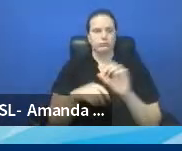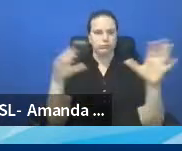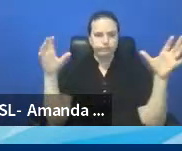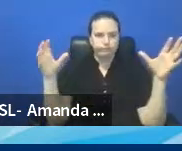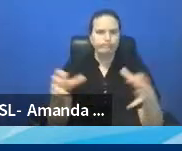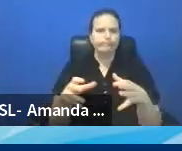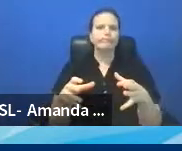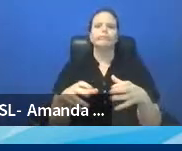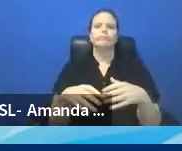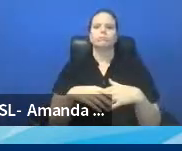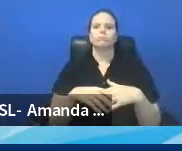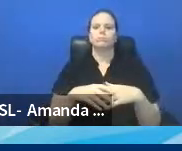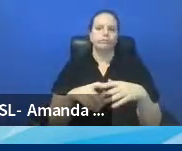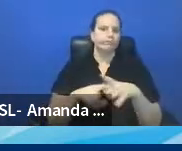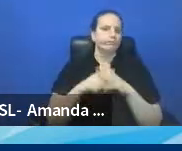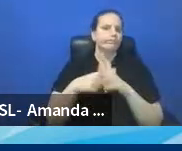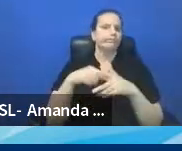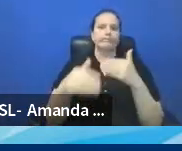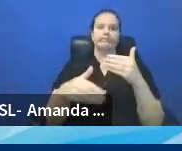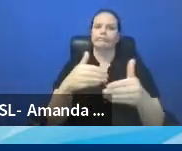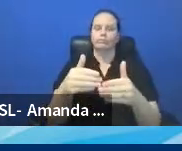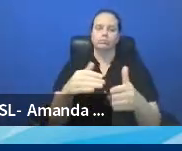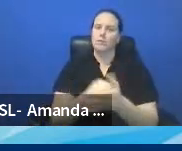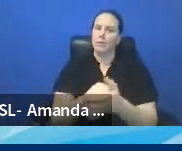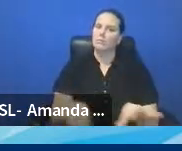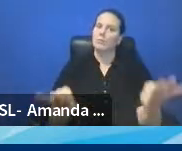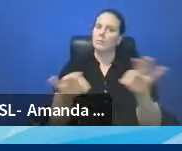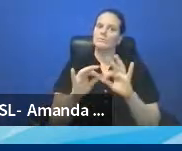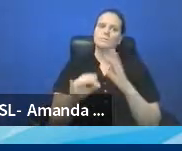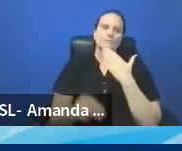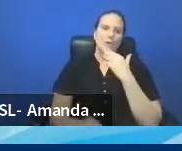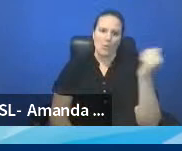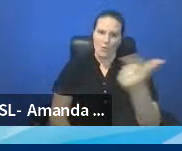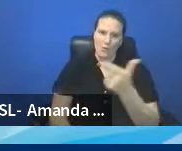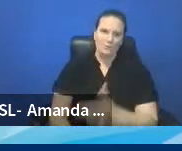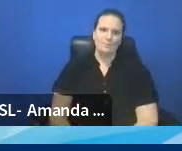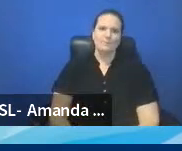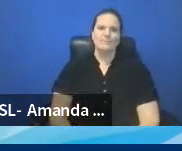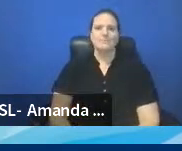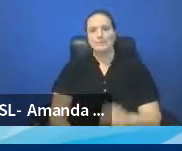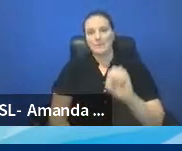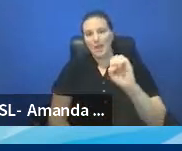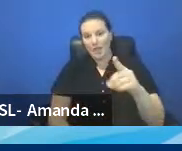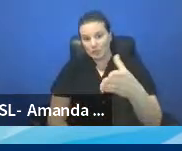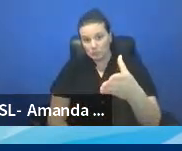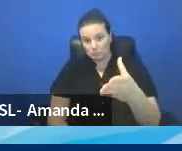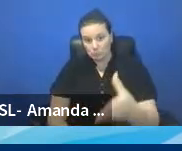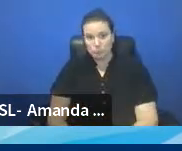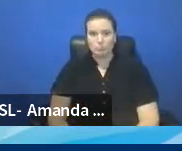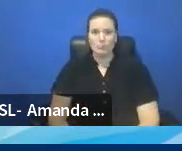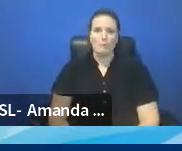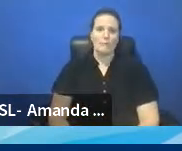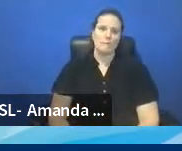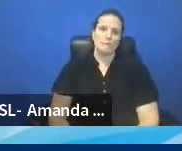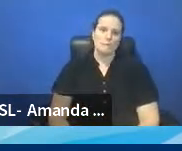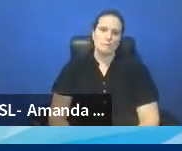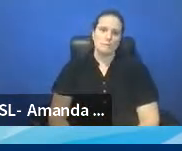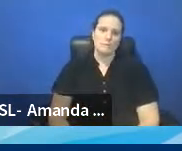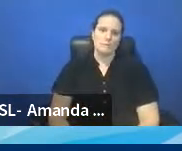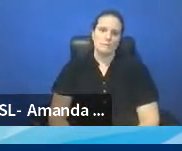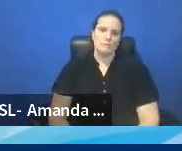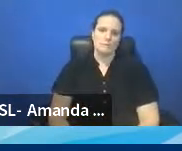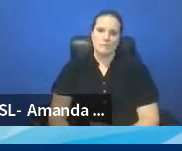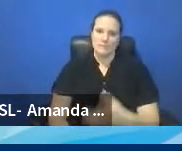these to fruition, but it matters. So thank you all. Ed, did you have anything you wanted to,